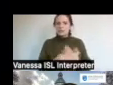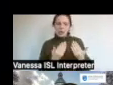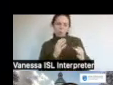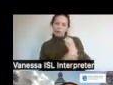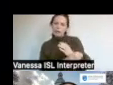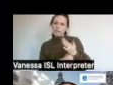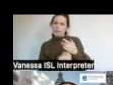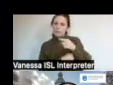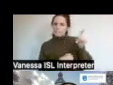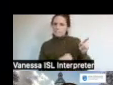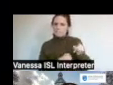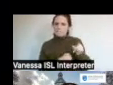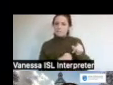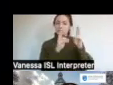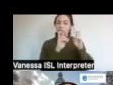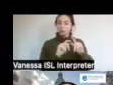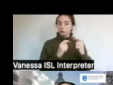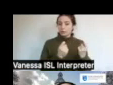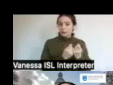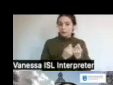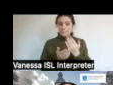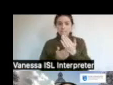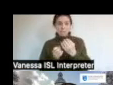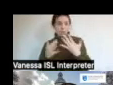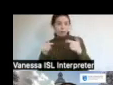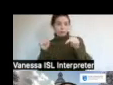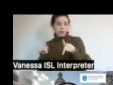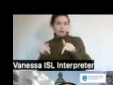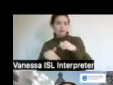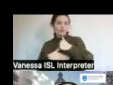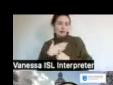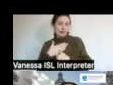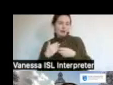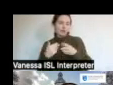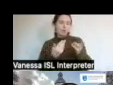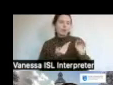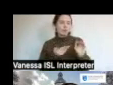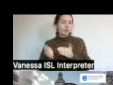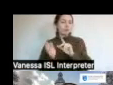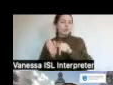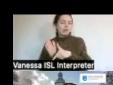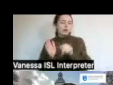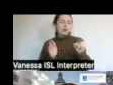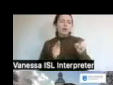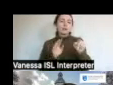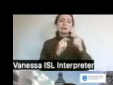The research team, many of whom are here and who I will introduce at the end of this presentation, brought